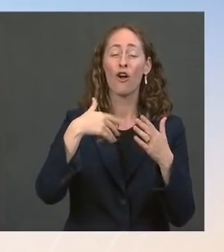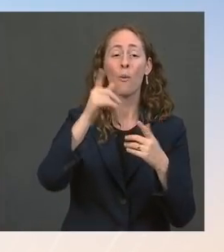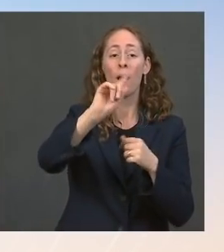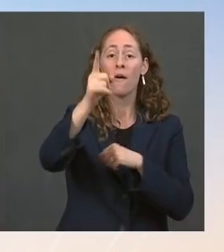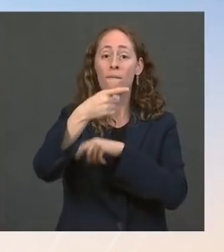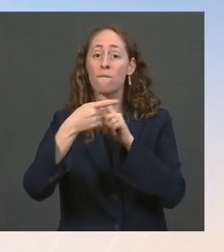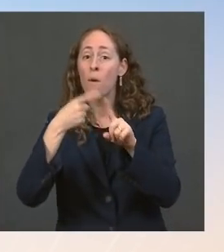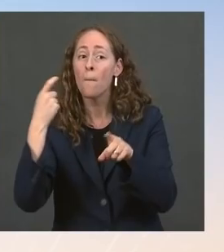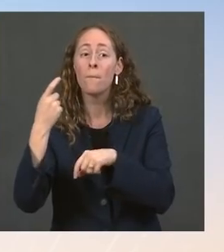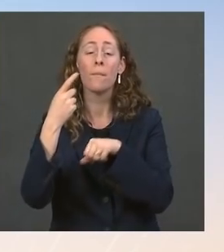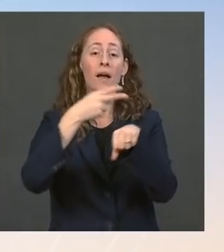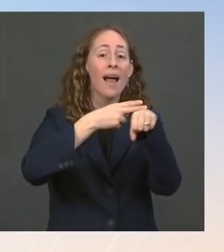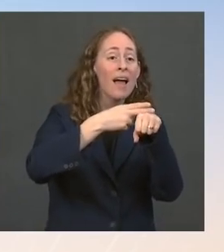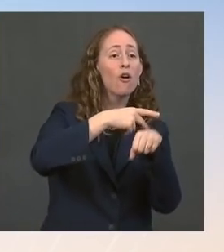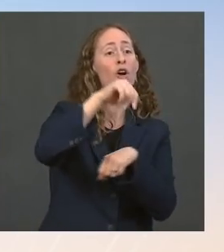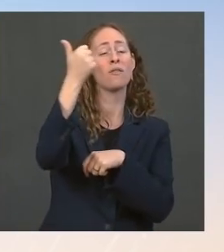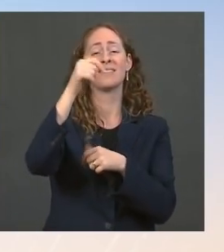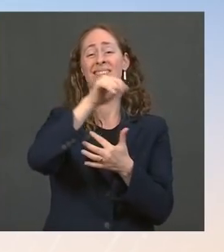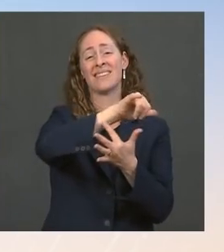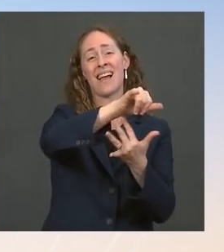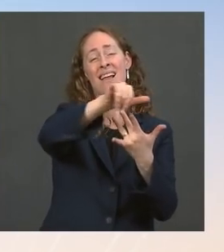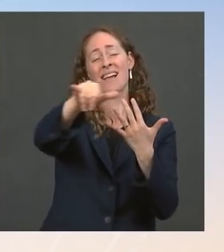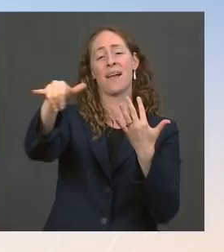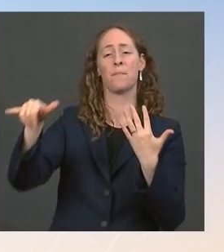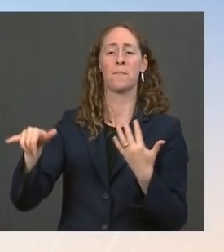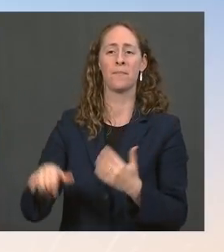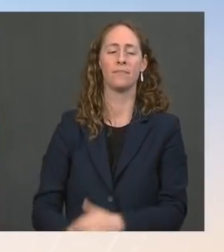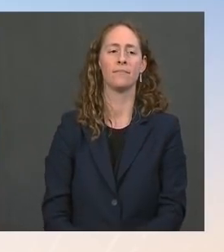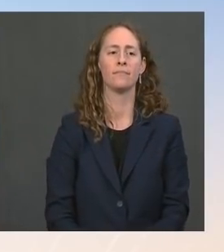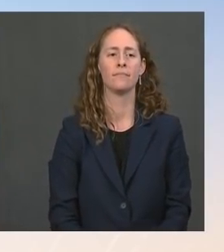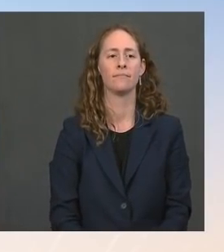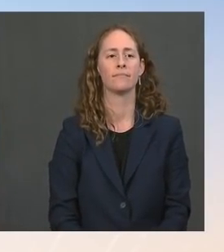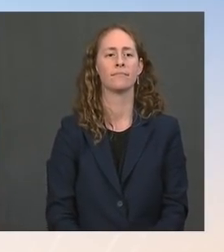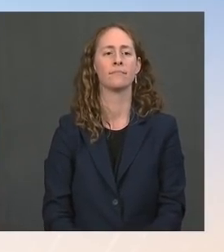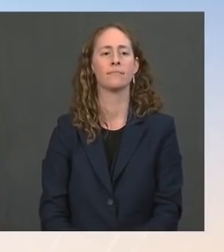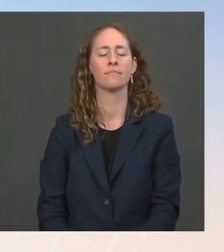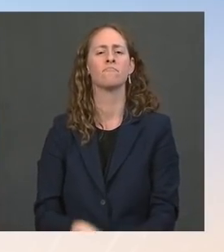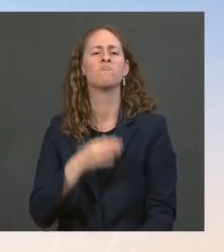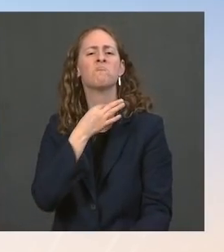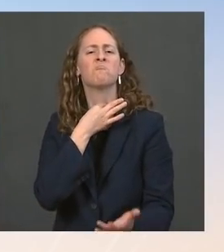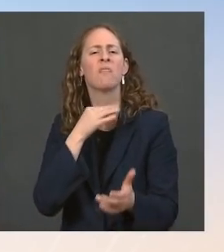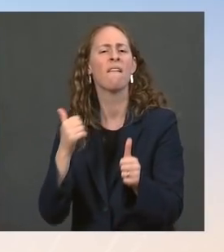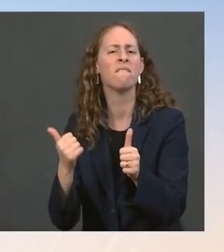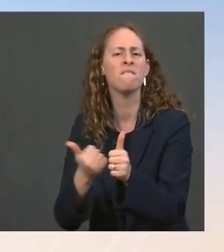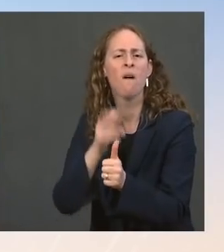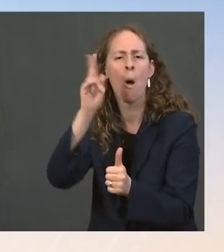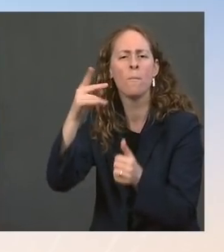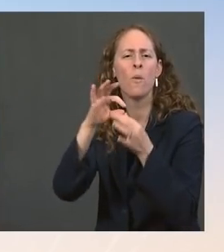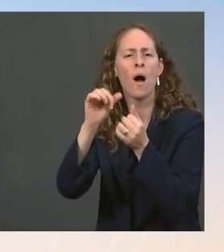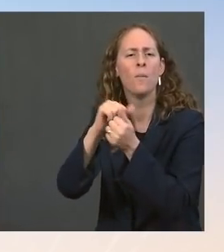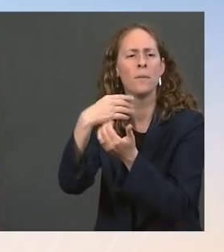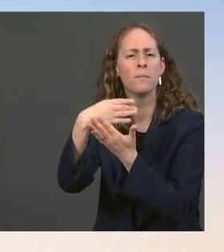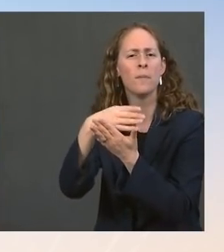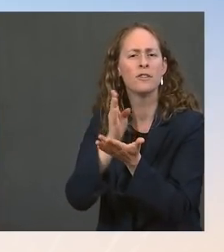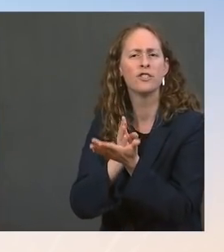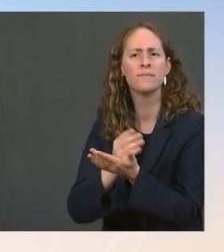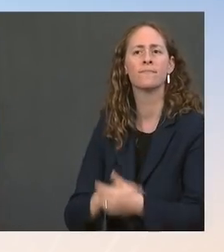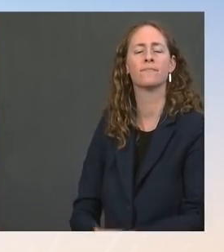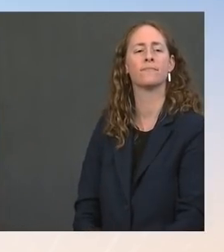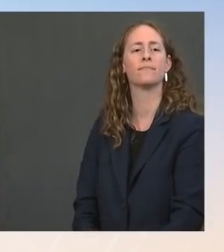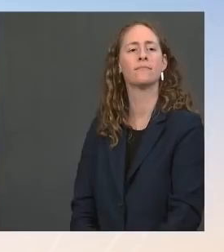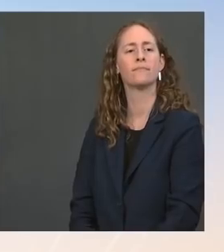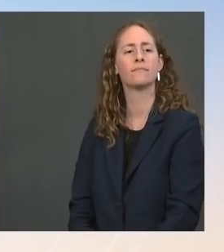the border. If I could ask one follow-up on the budget, what is it about the nearly 5 hours of meetings